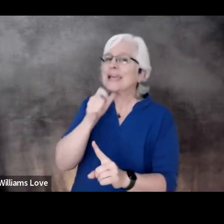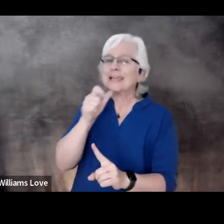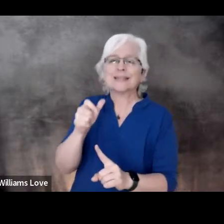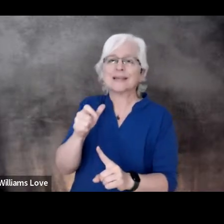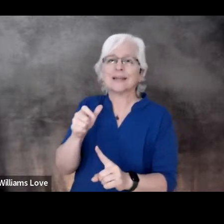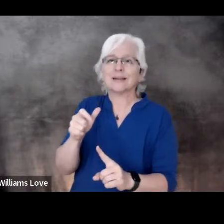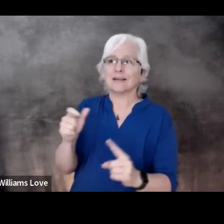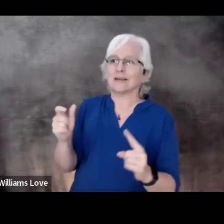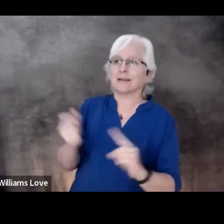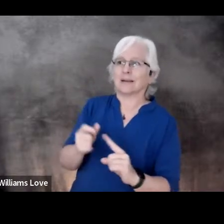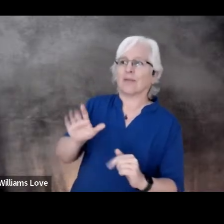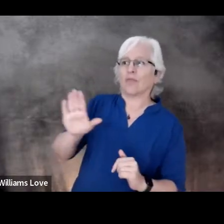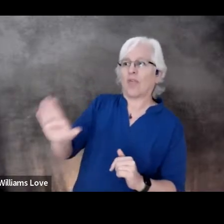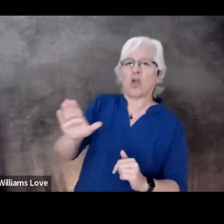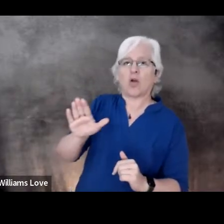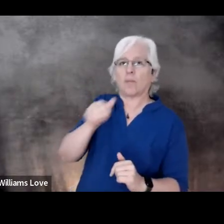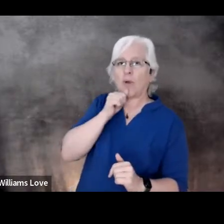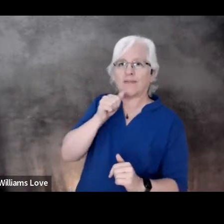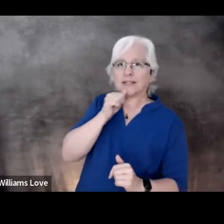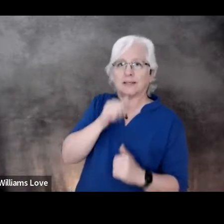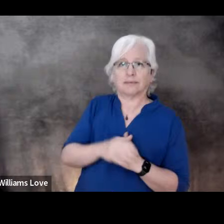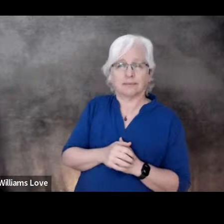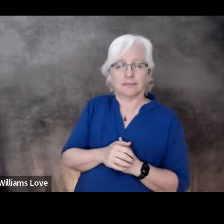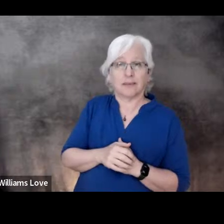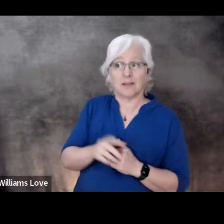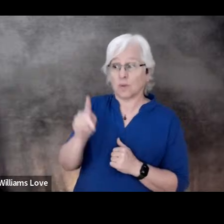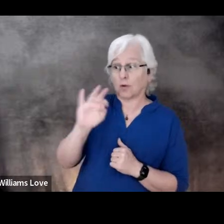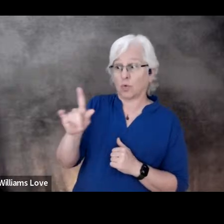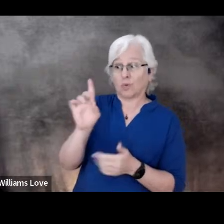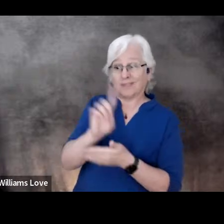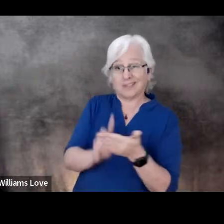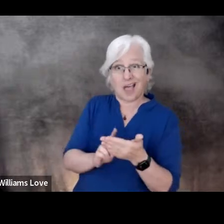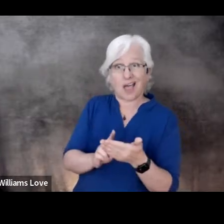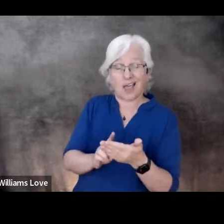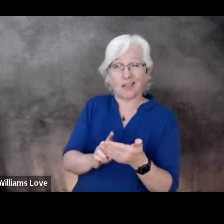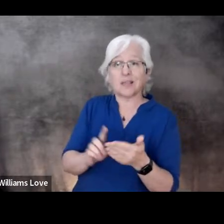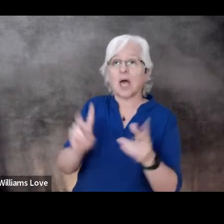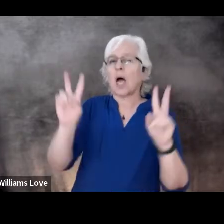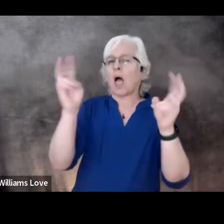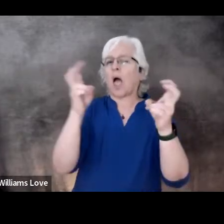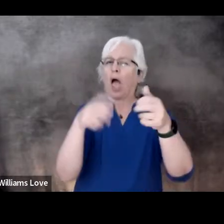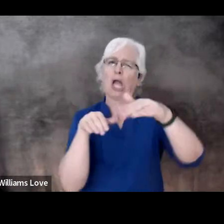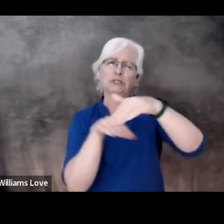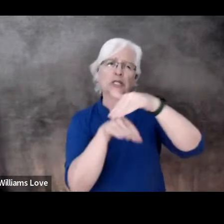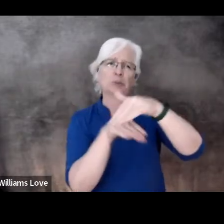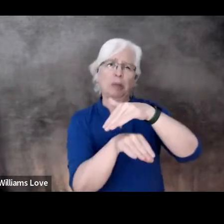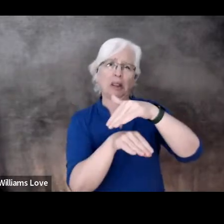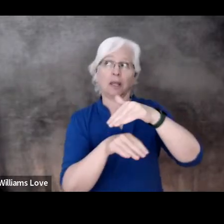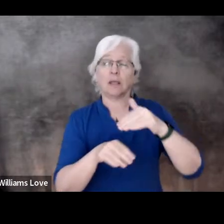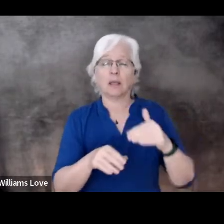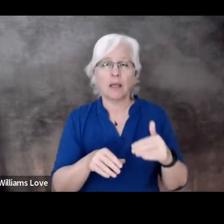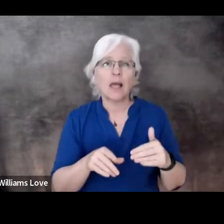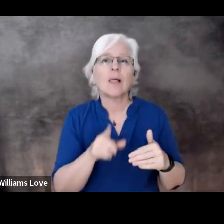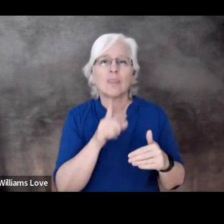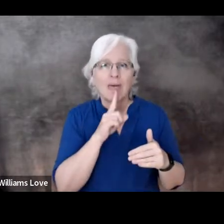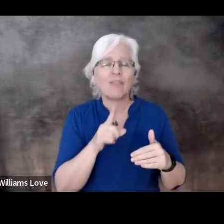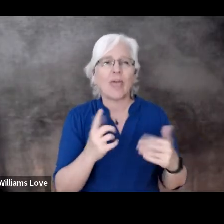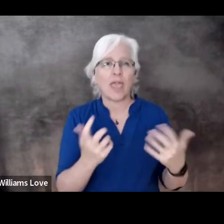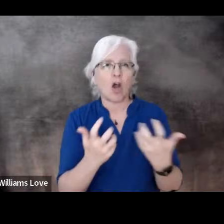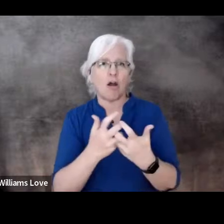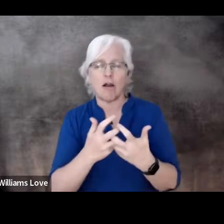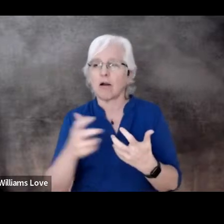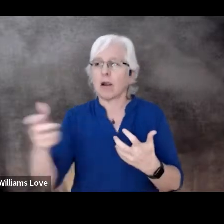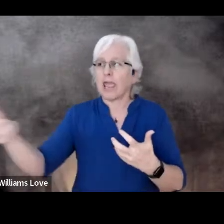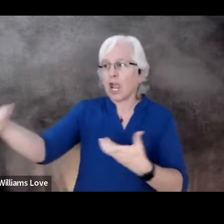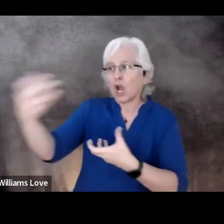people's privacy, and that when tools are being designed under the guise of accessibility tools, they're being designed with disabled people at the